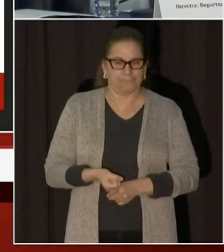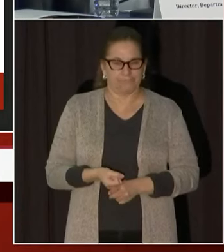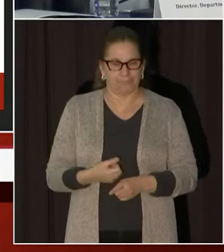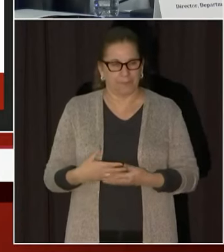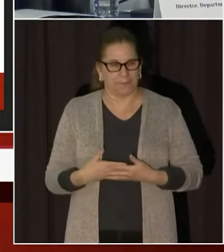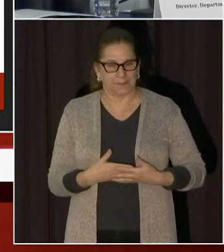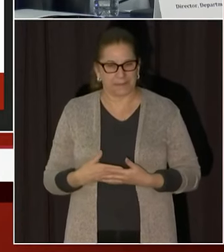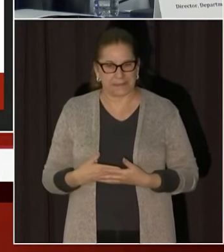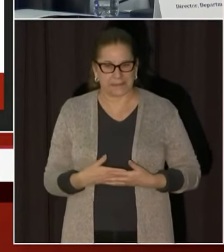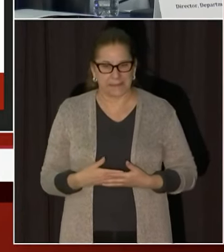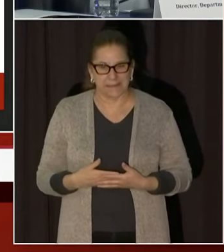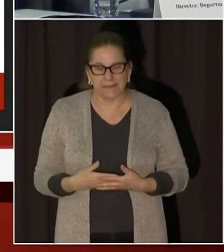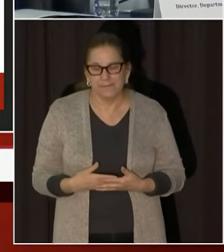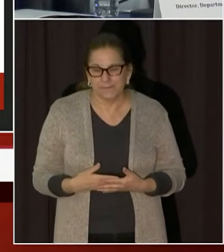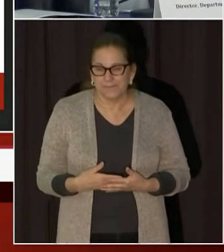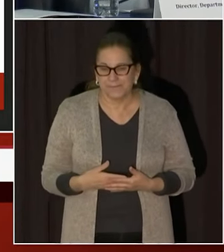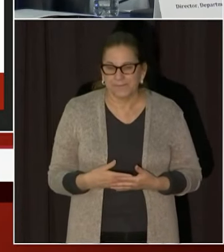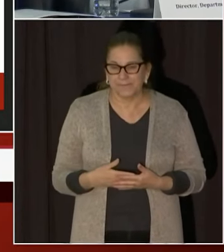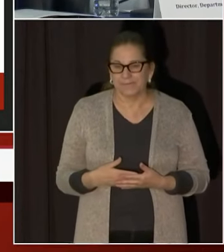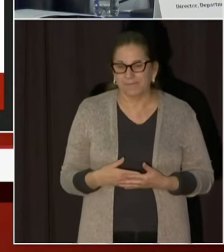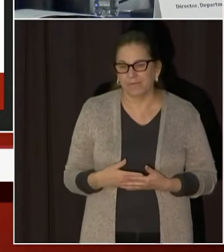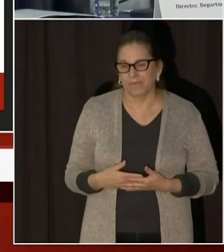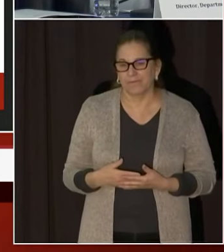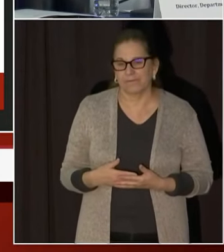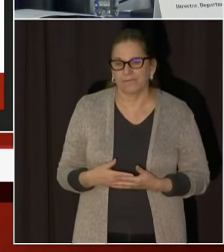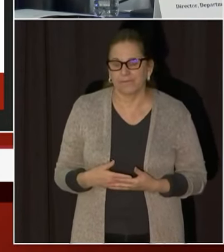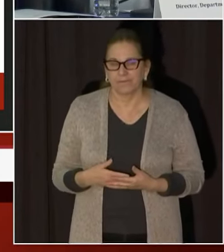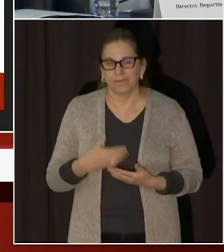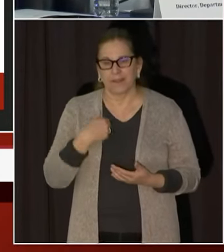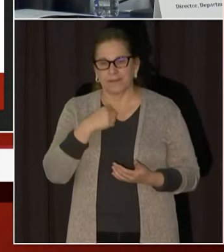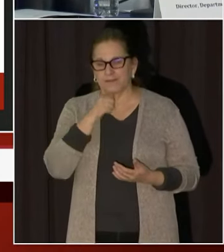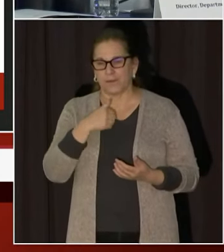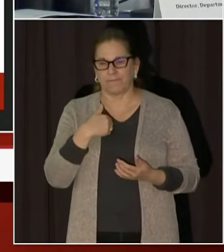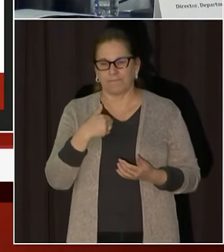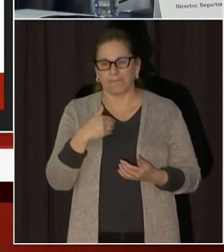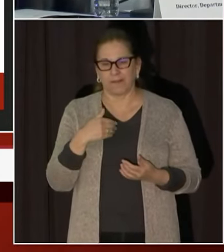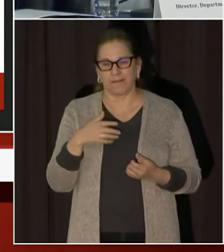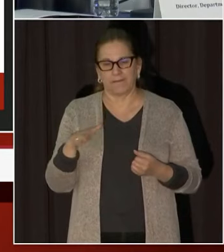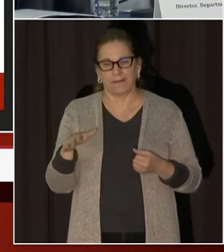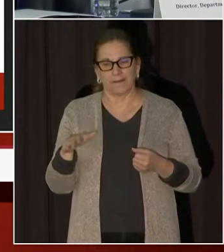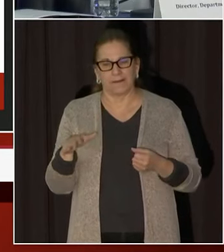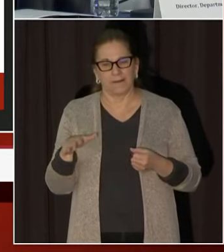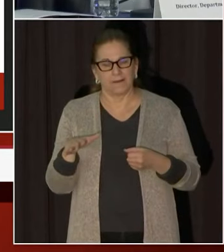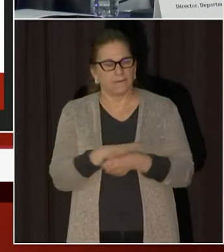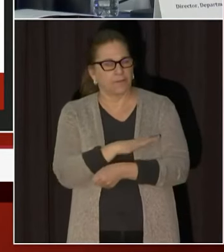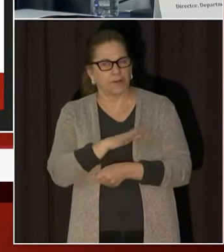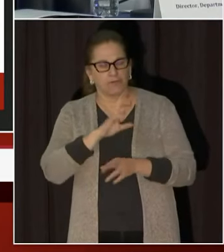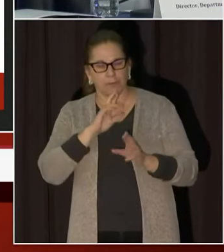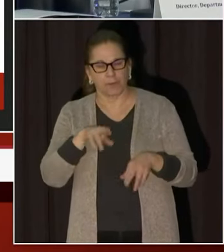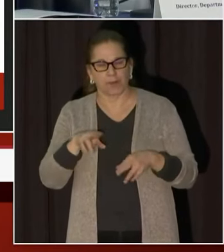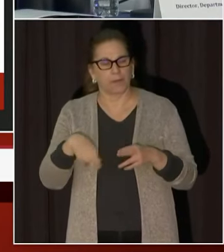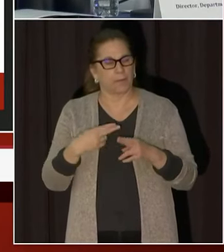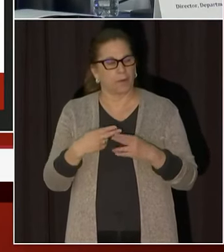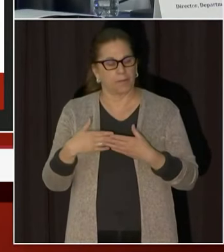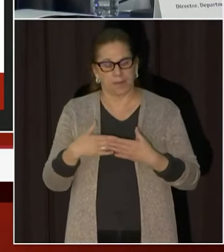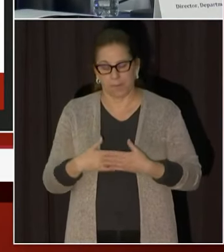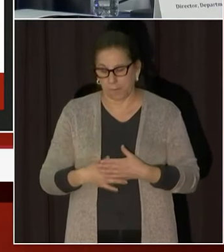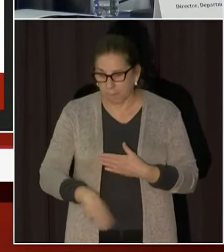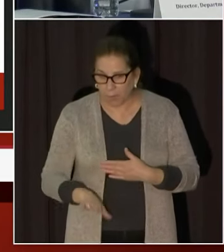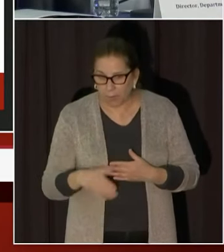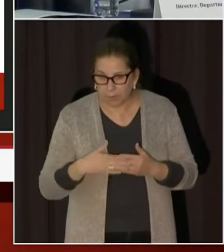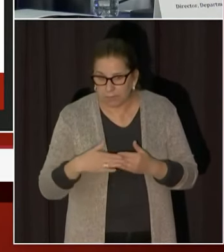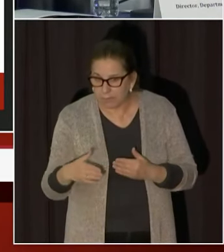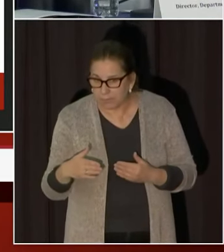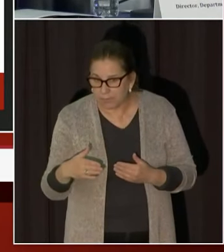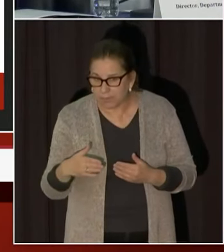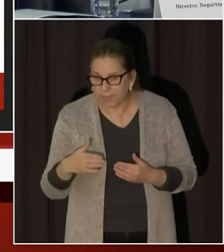had any cases reported to us of a postpartum infant being diagnosed in the